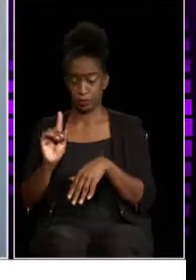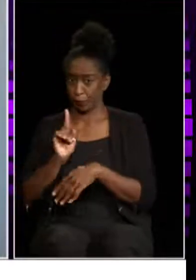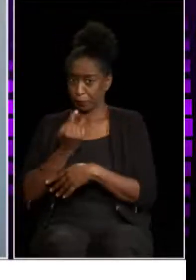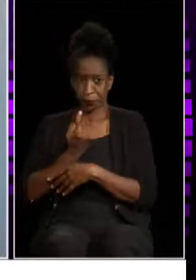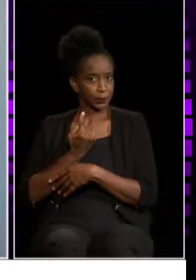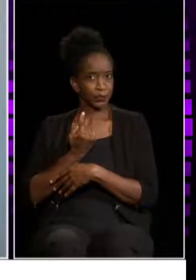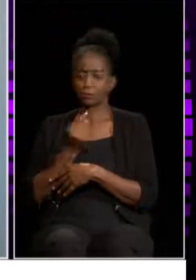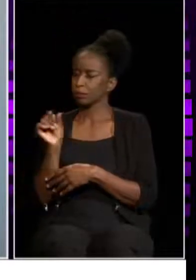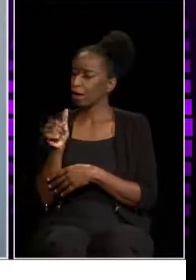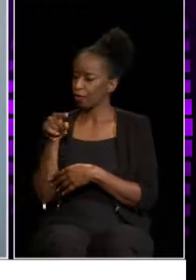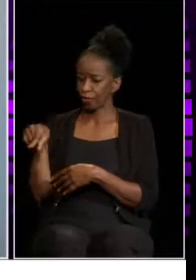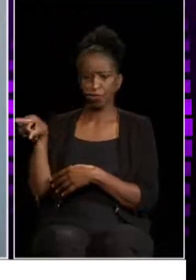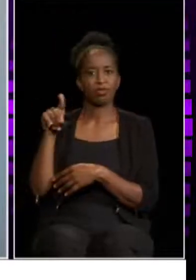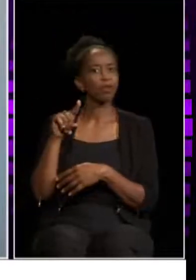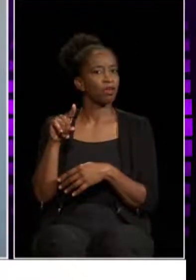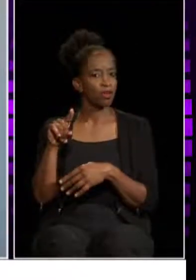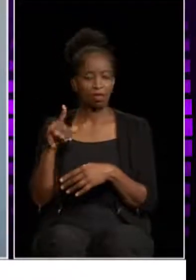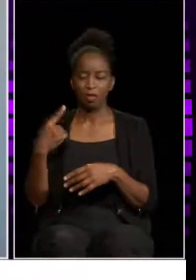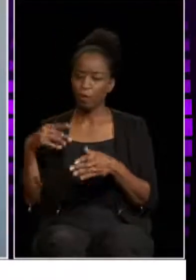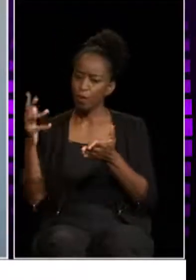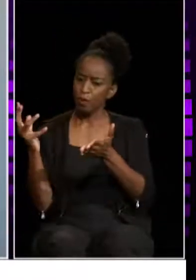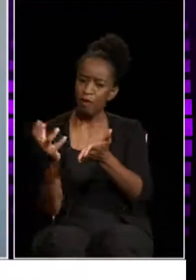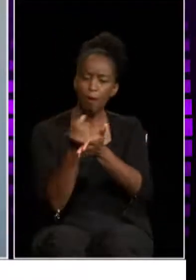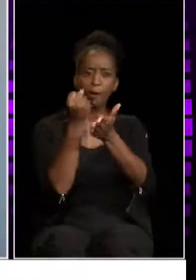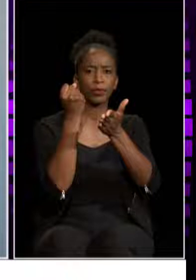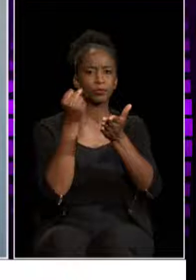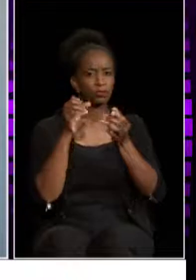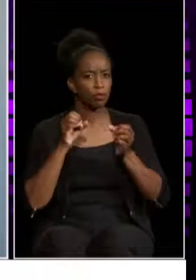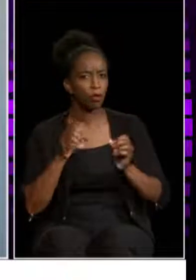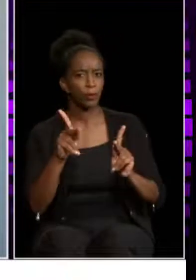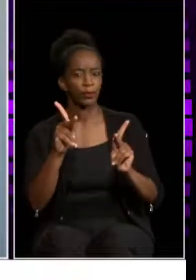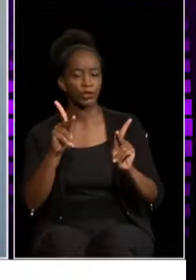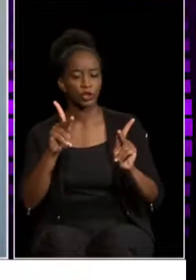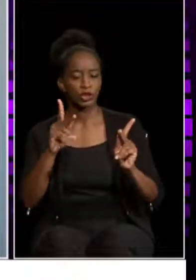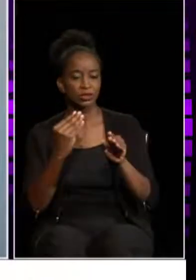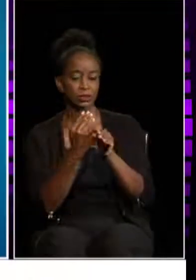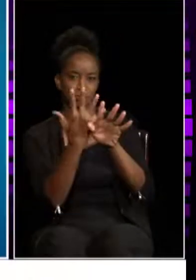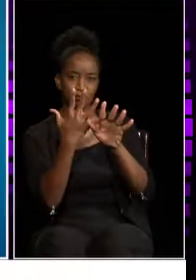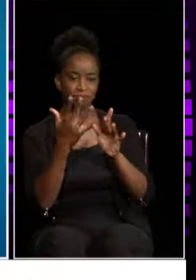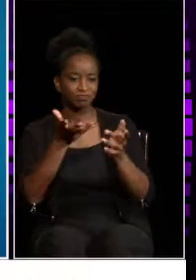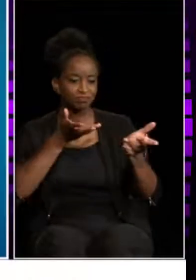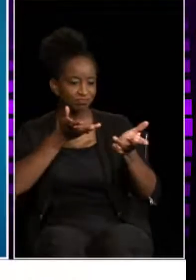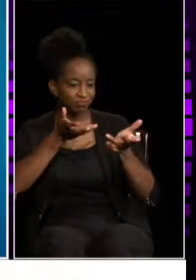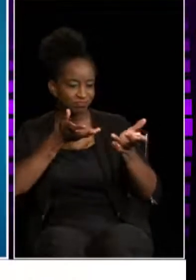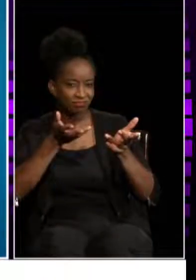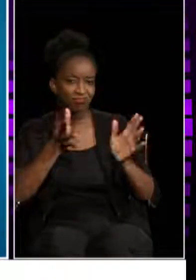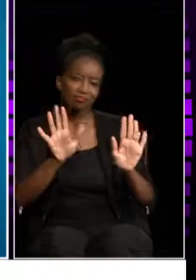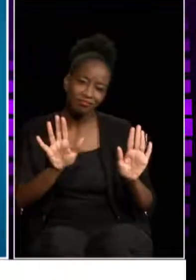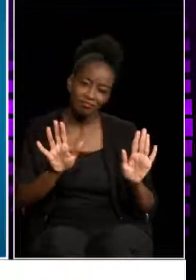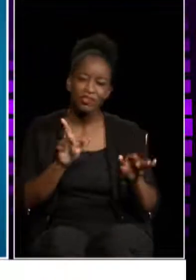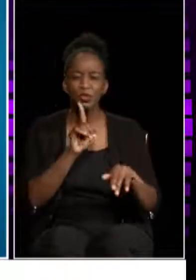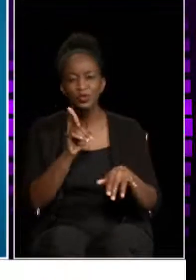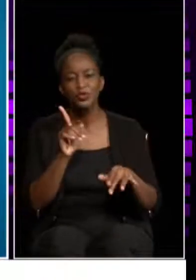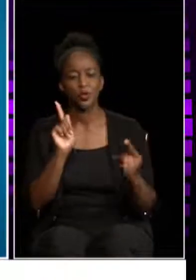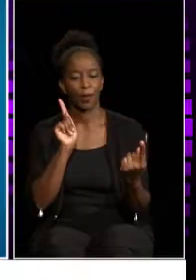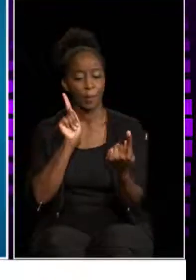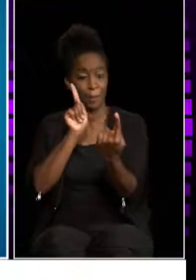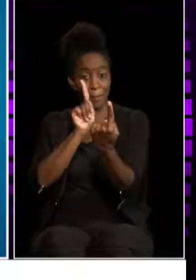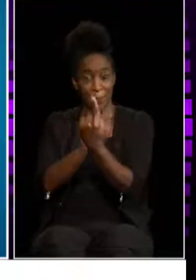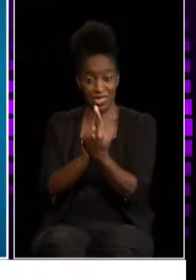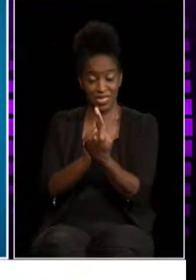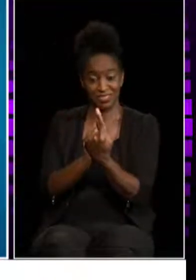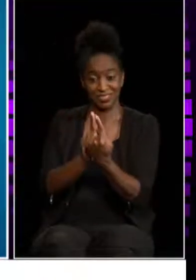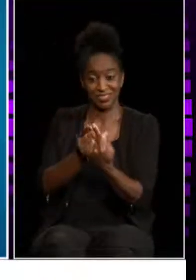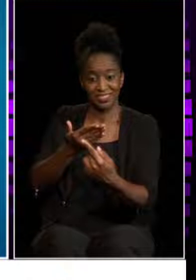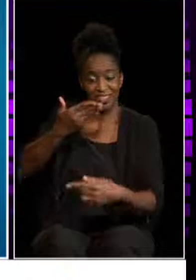best of it, and it has been working. We still miss the face-to-face, though. Of course. And I want to speak to Marissa